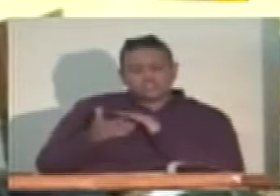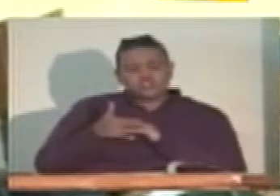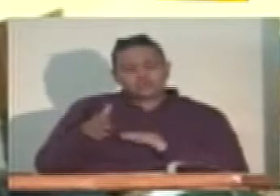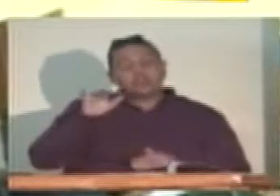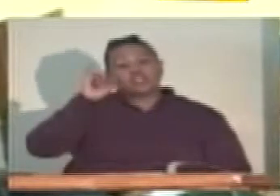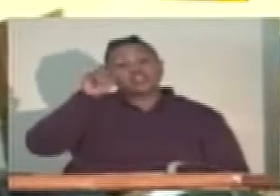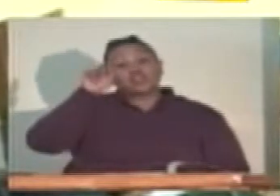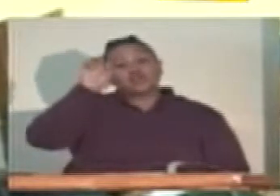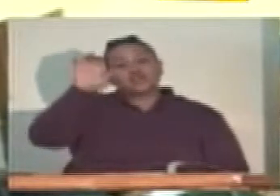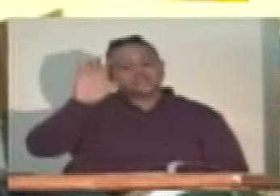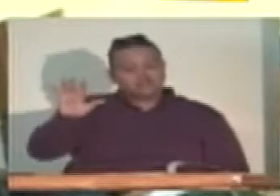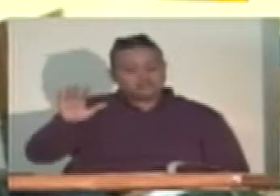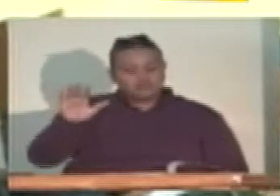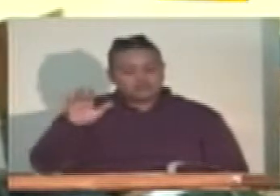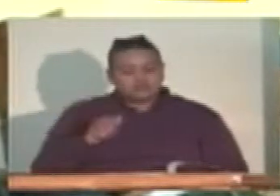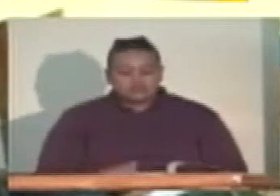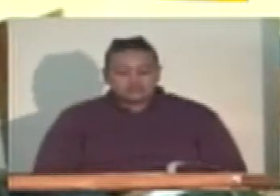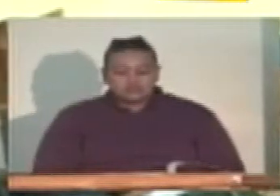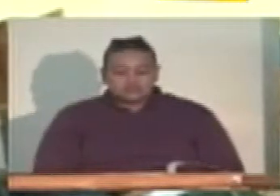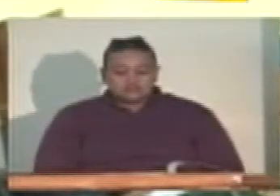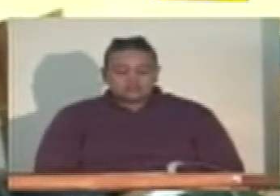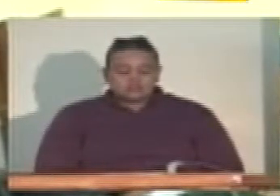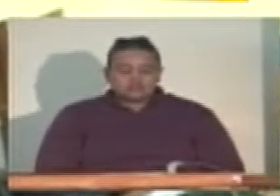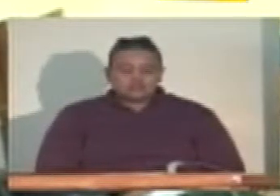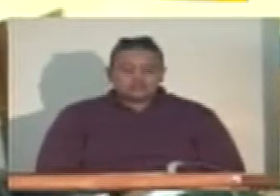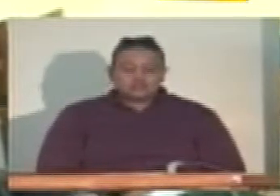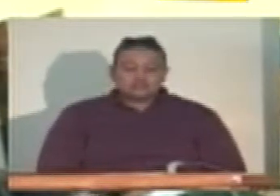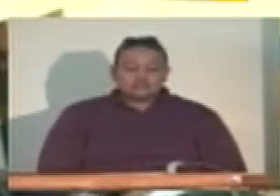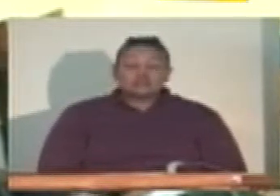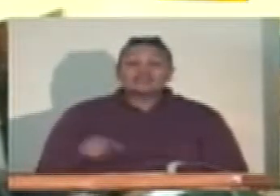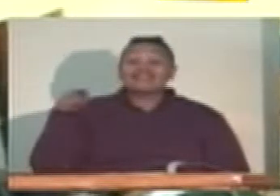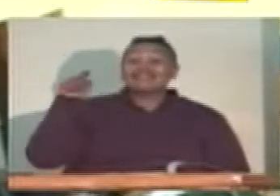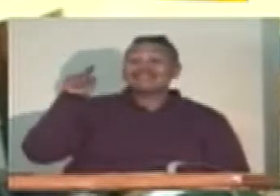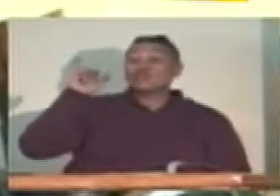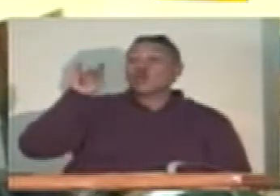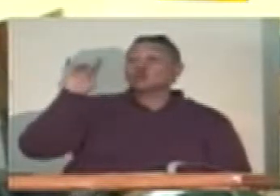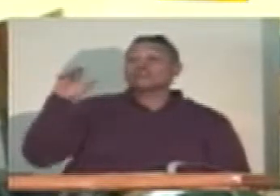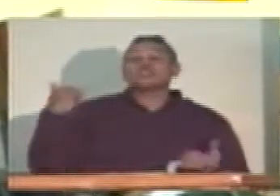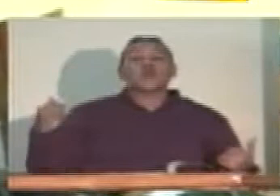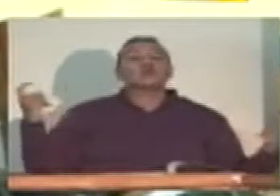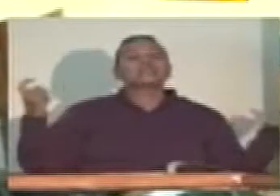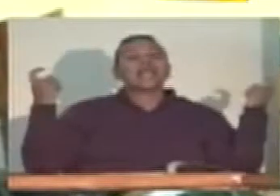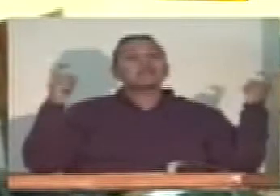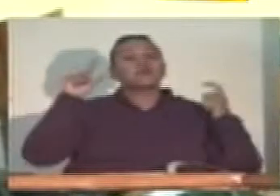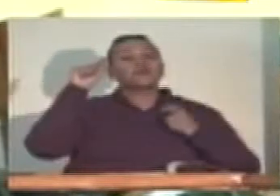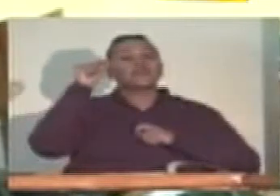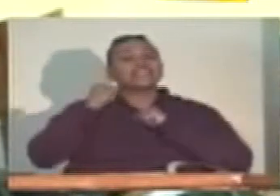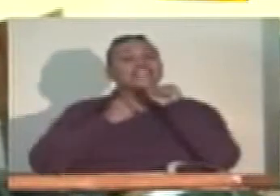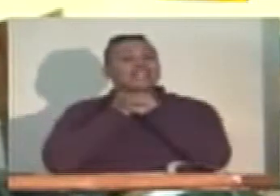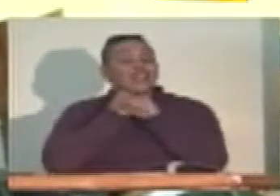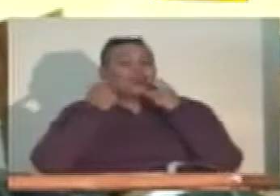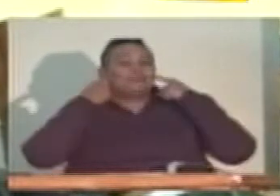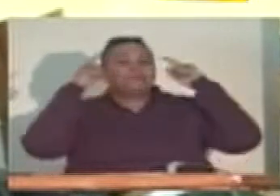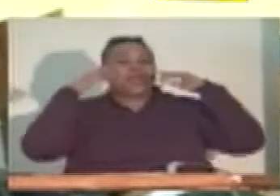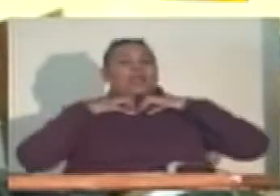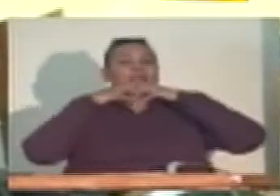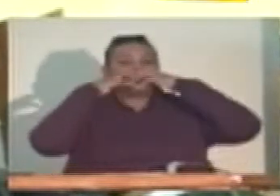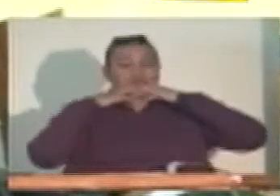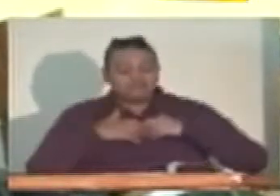milestone in the history of the Jamaica Urban Transit Company, as the company celebrates its 20th